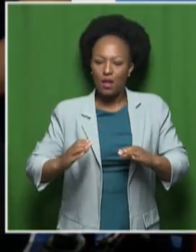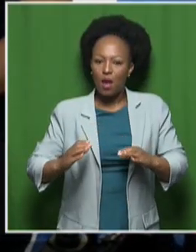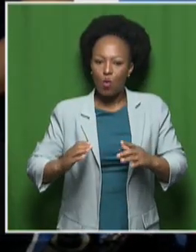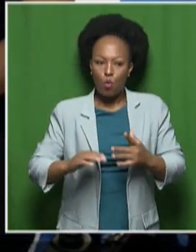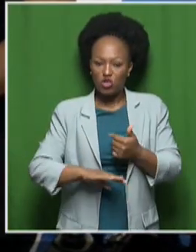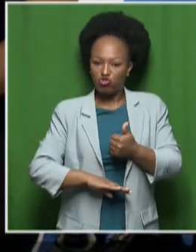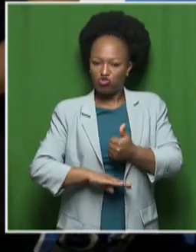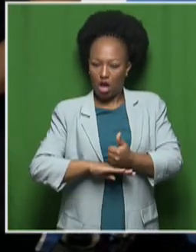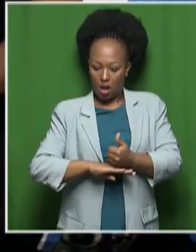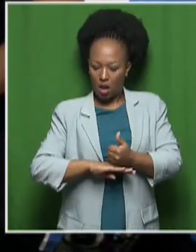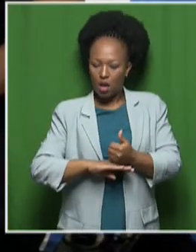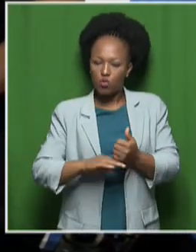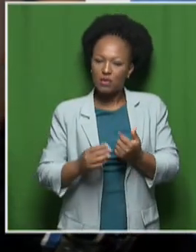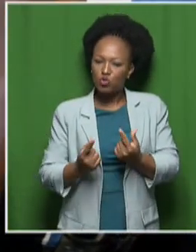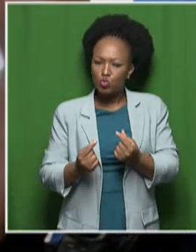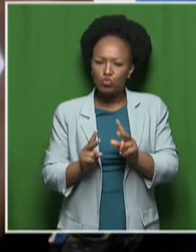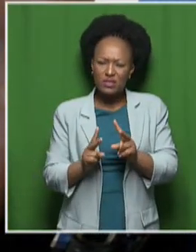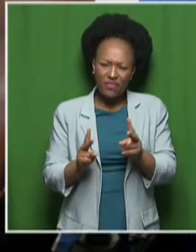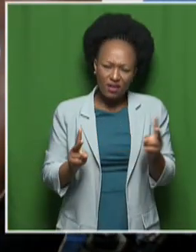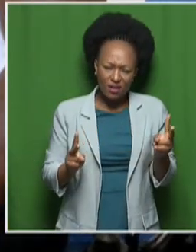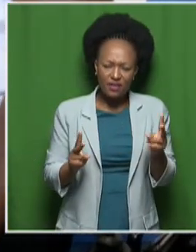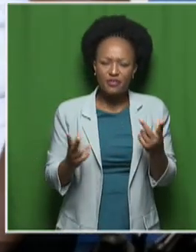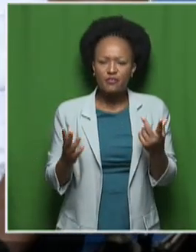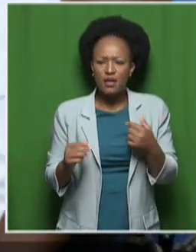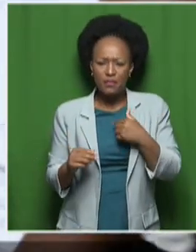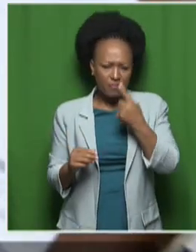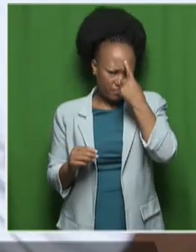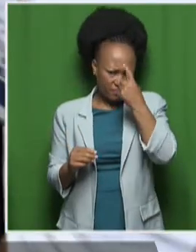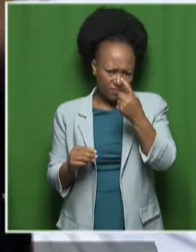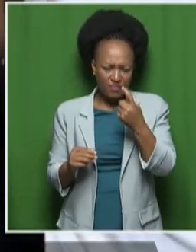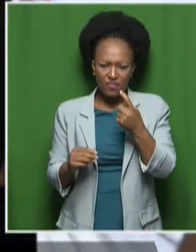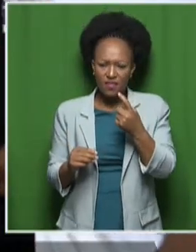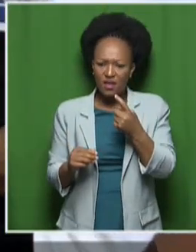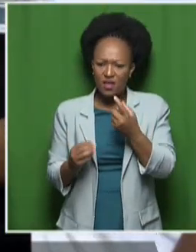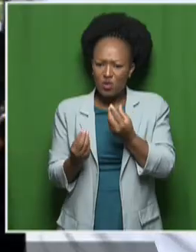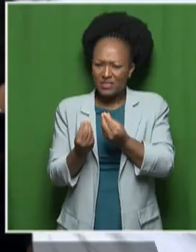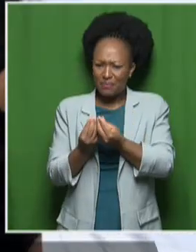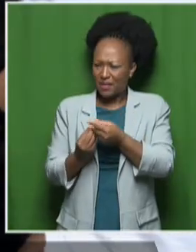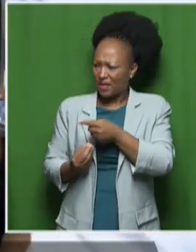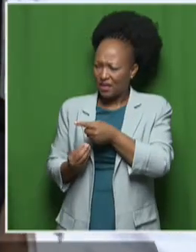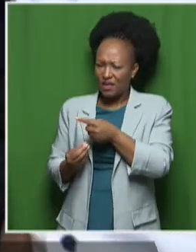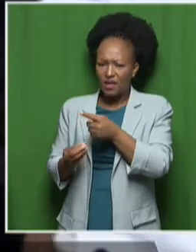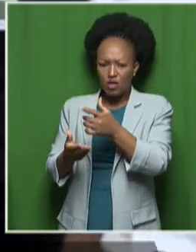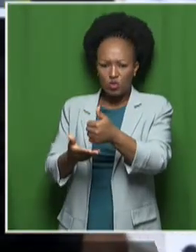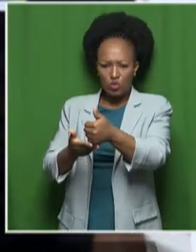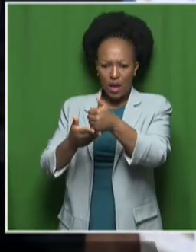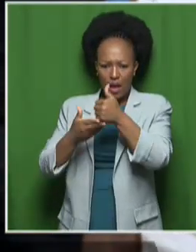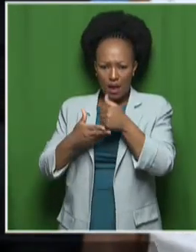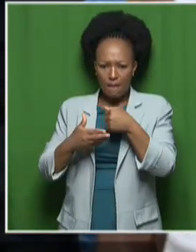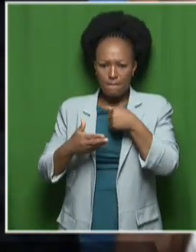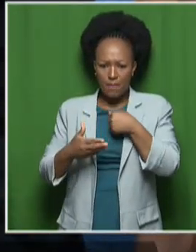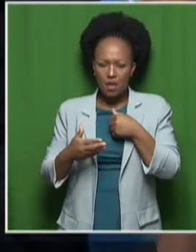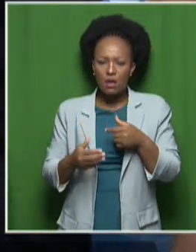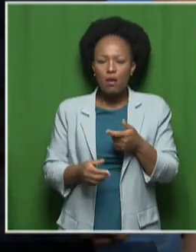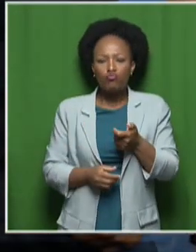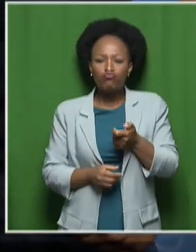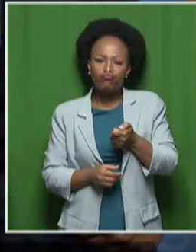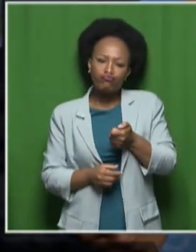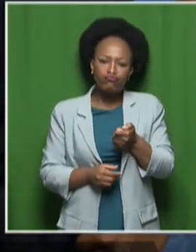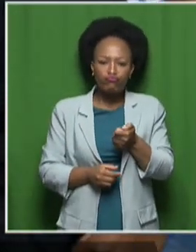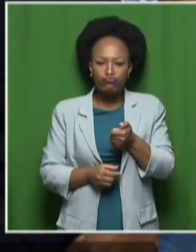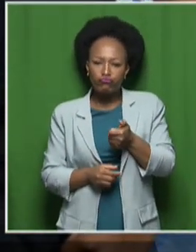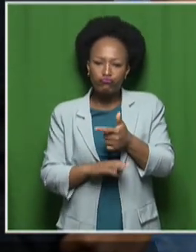do different things. And I believe you had a device there that helped me to move it. So